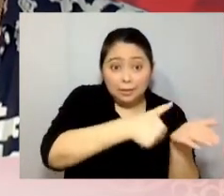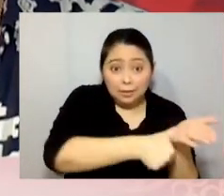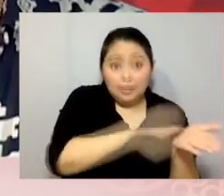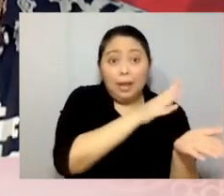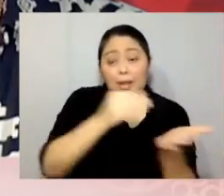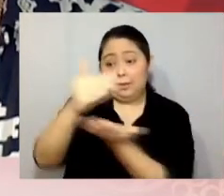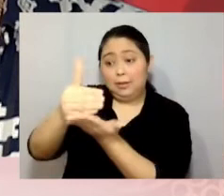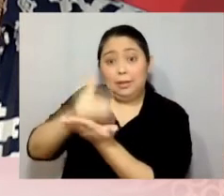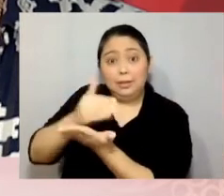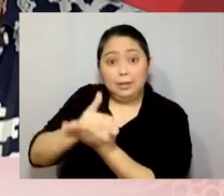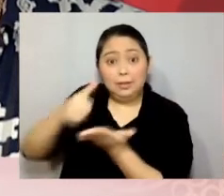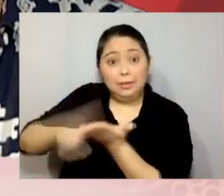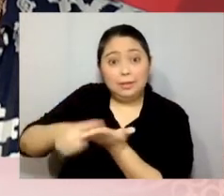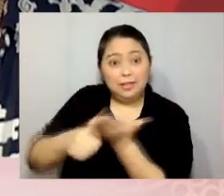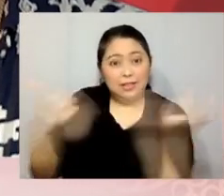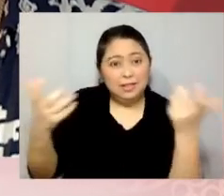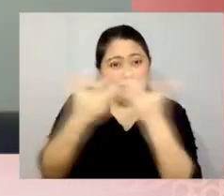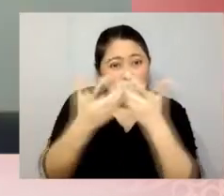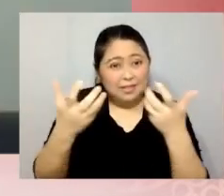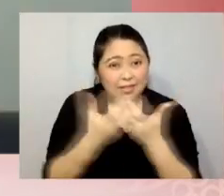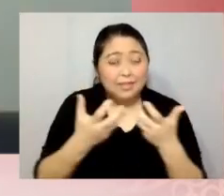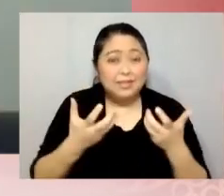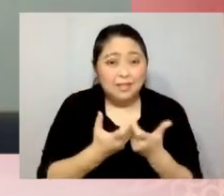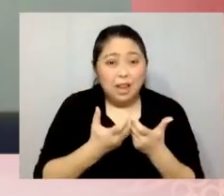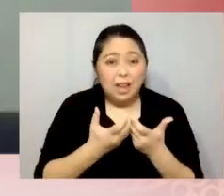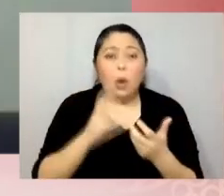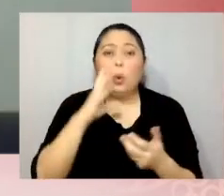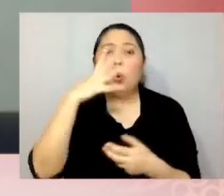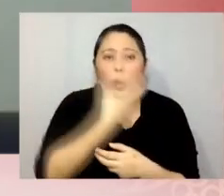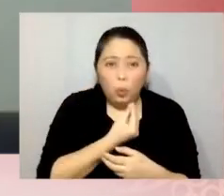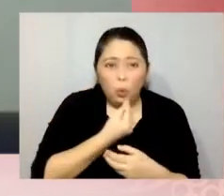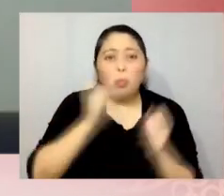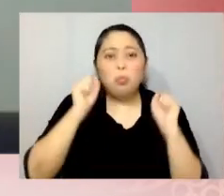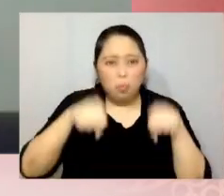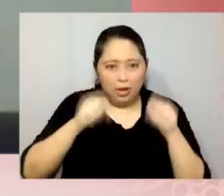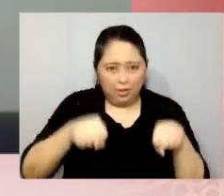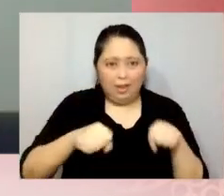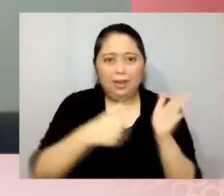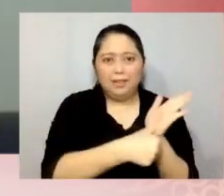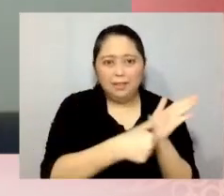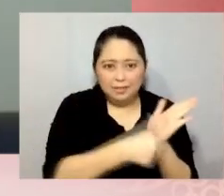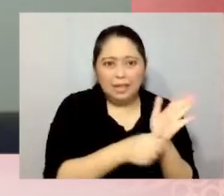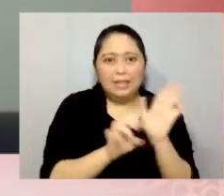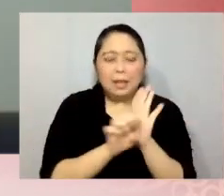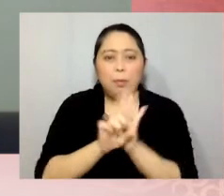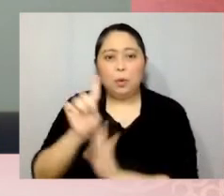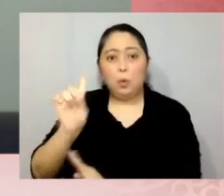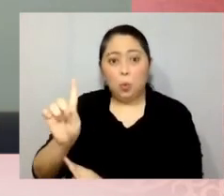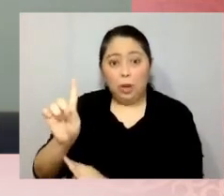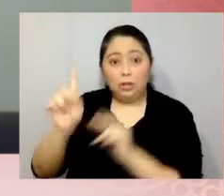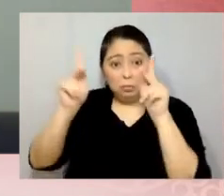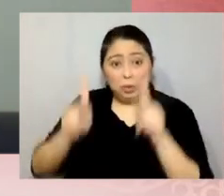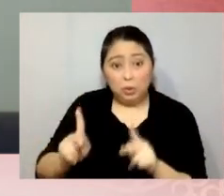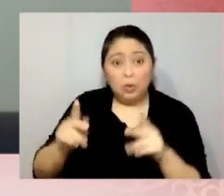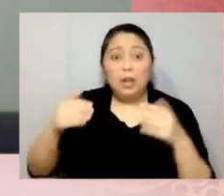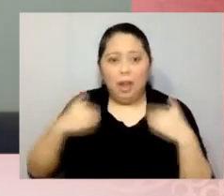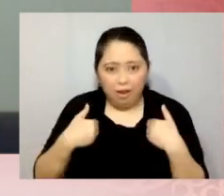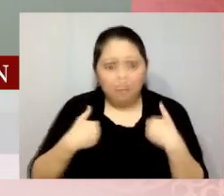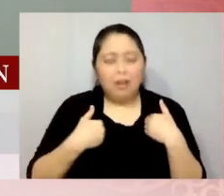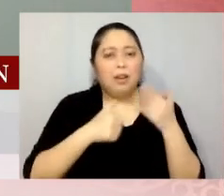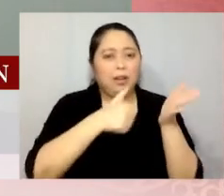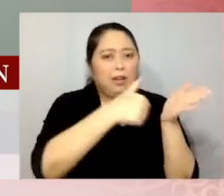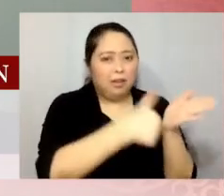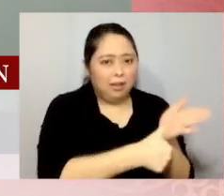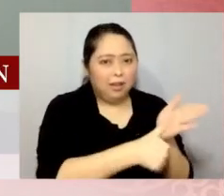that the matching will be nationwide. So it's quite impossible for one person to maintain two registration records. Mm-hmm.